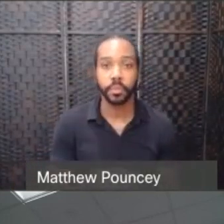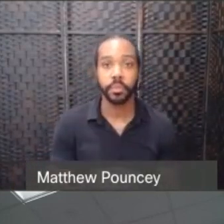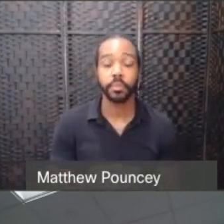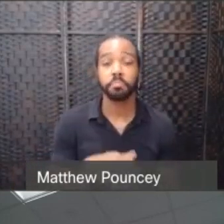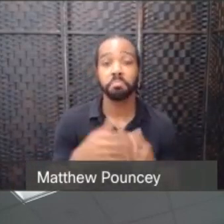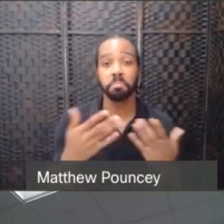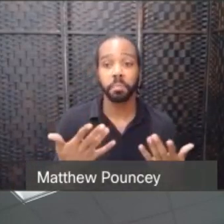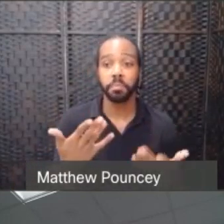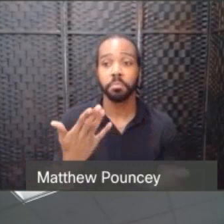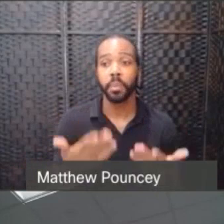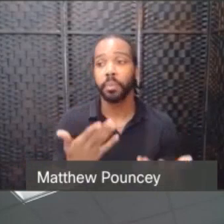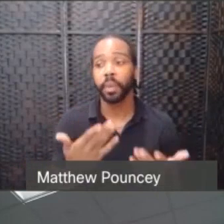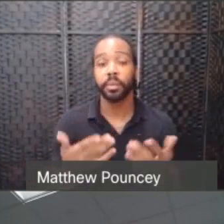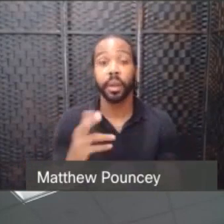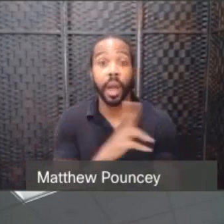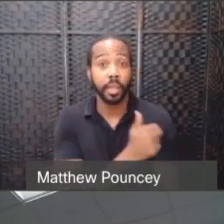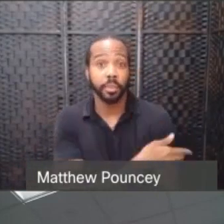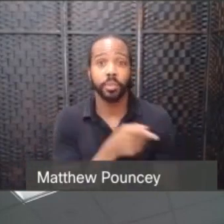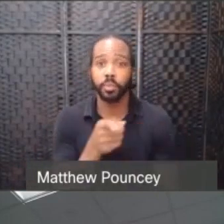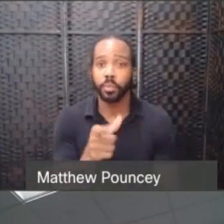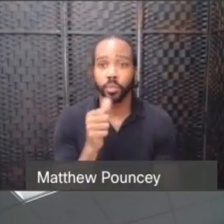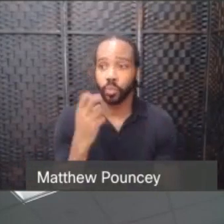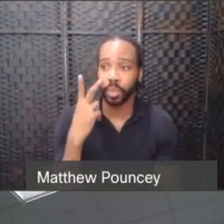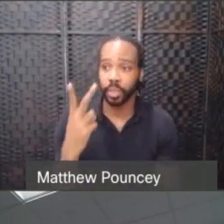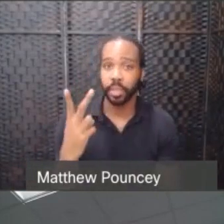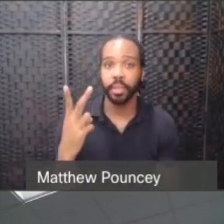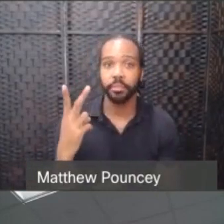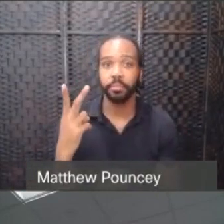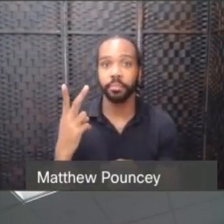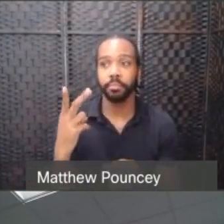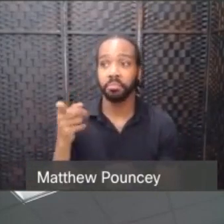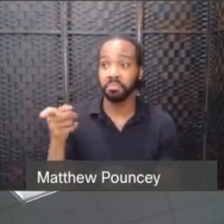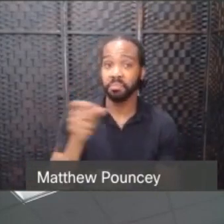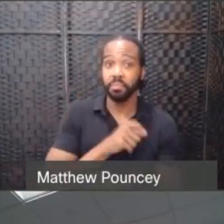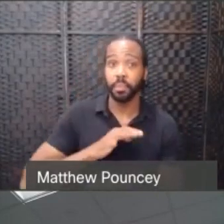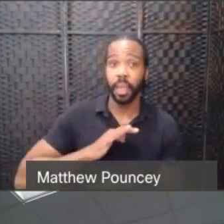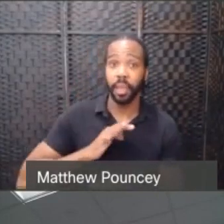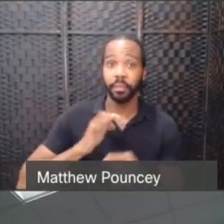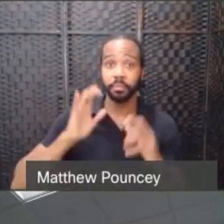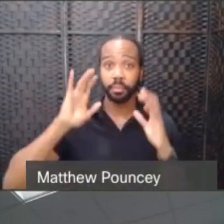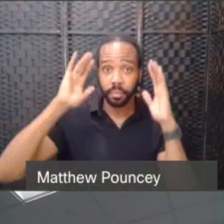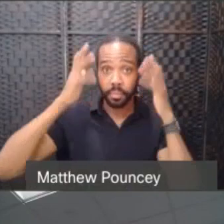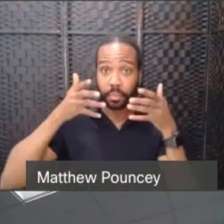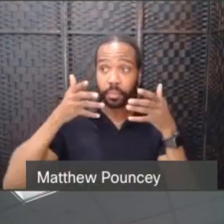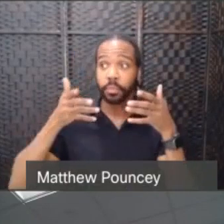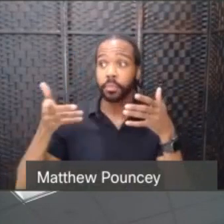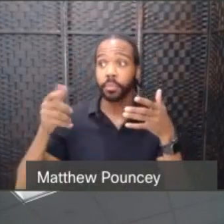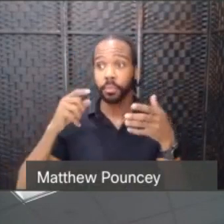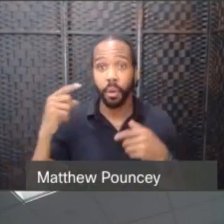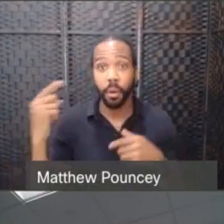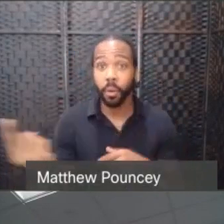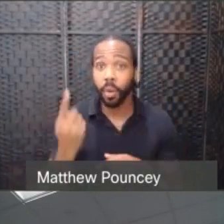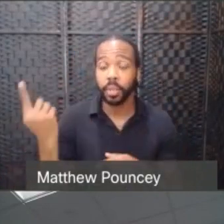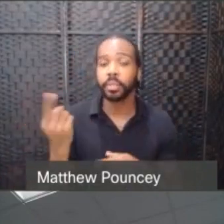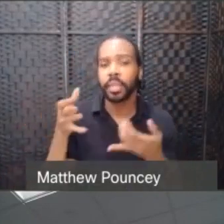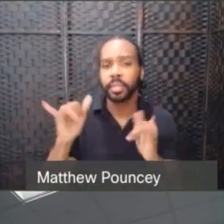while perhaps in hospitals you're not wearing them, you're not seeing the healthcare personnel wear it throughout universally, they still have